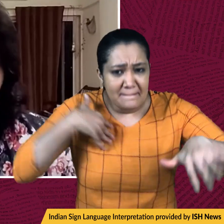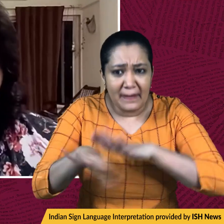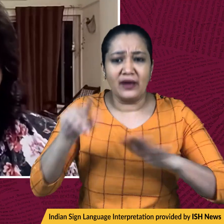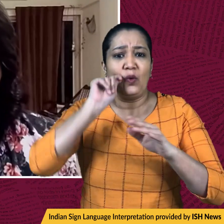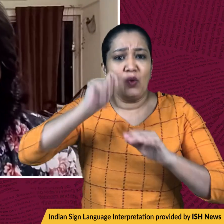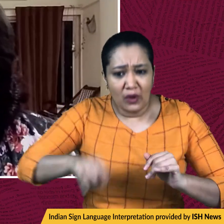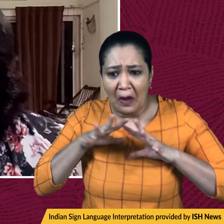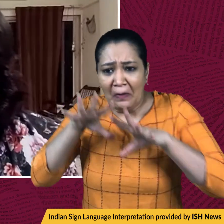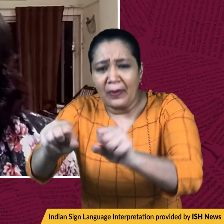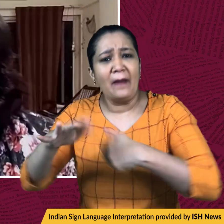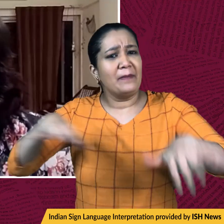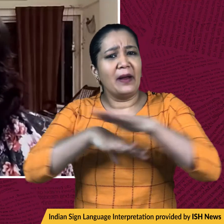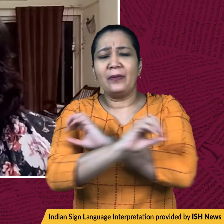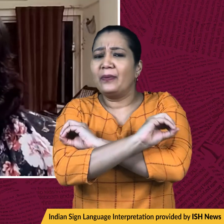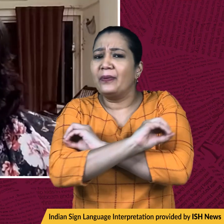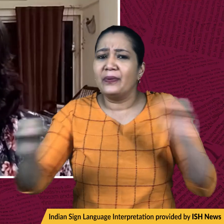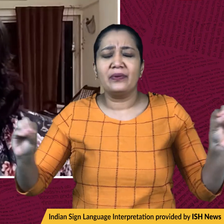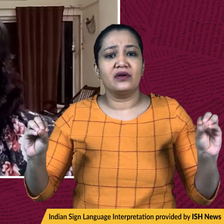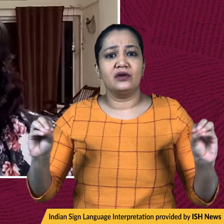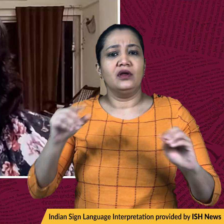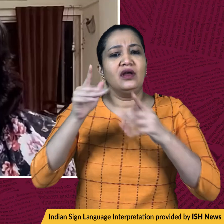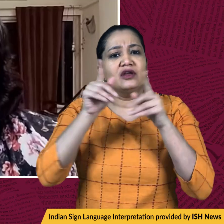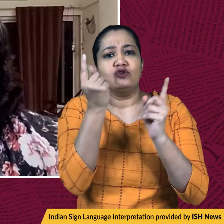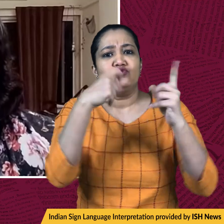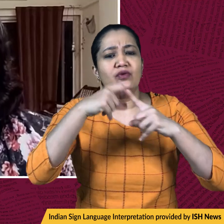during the day, hitting the low at